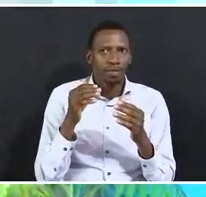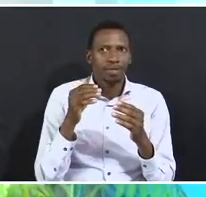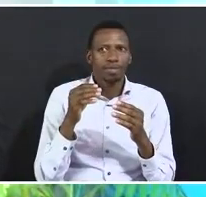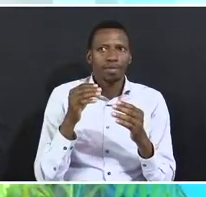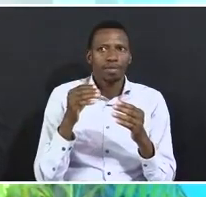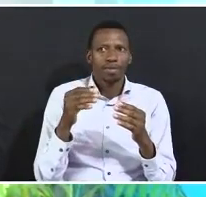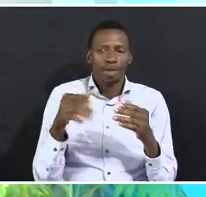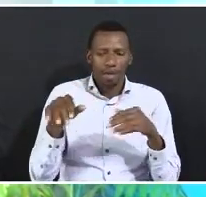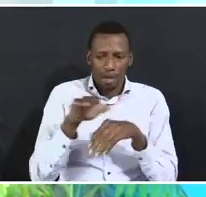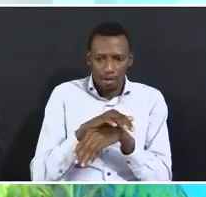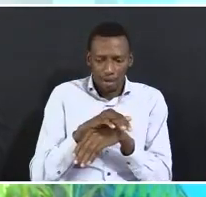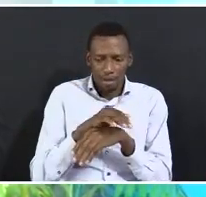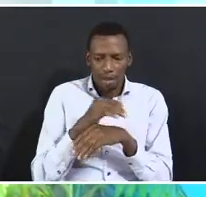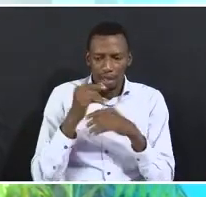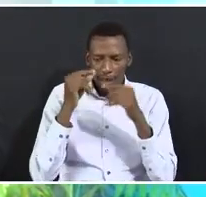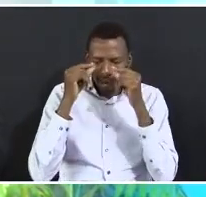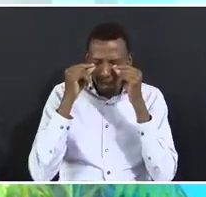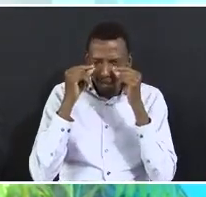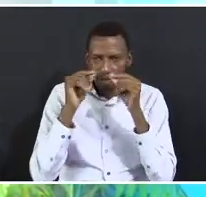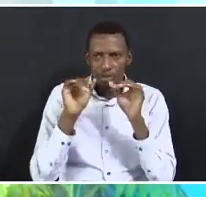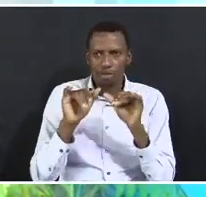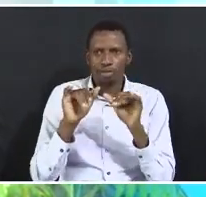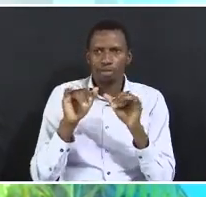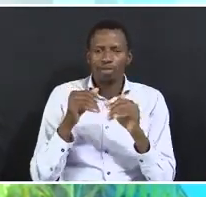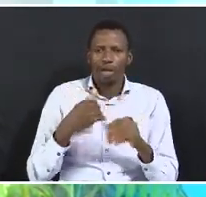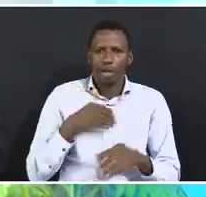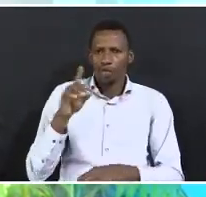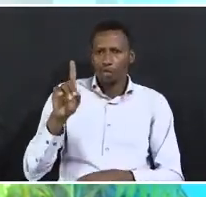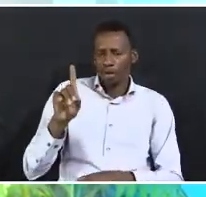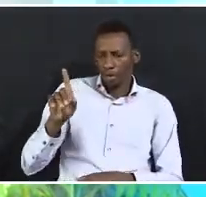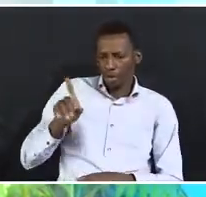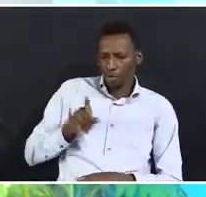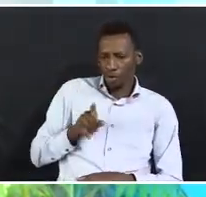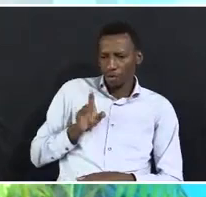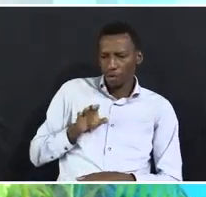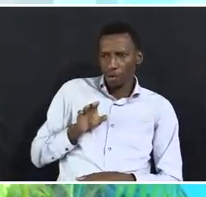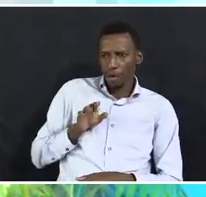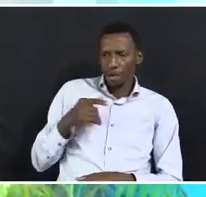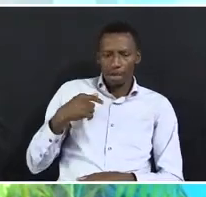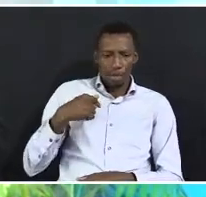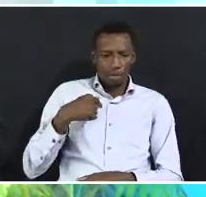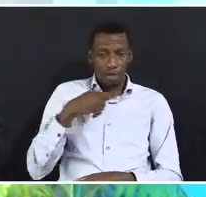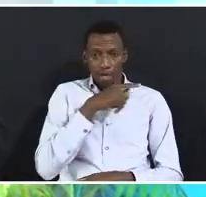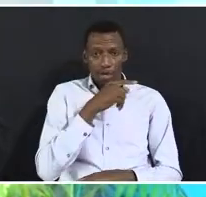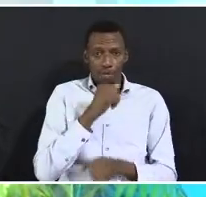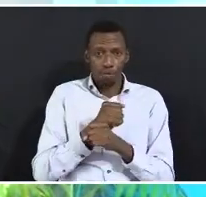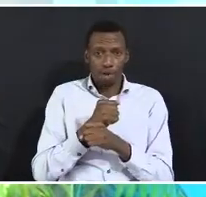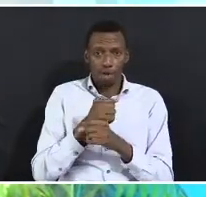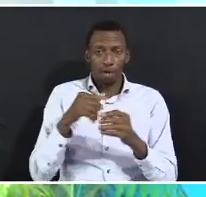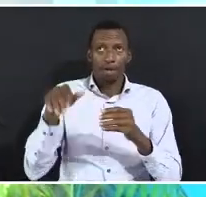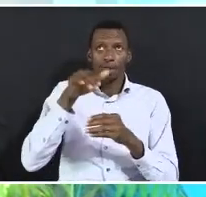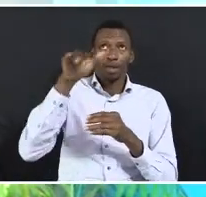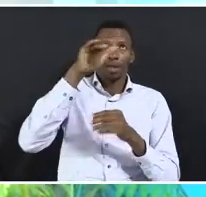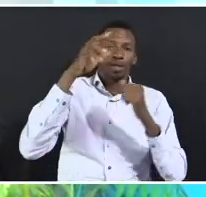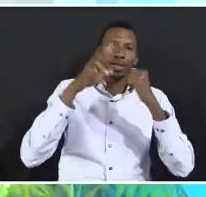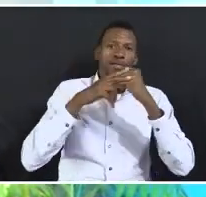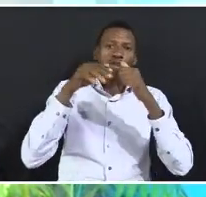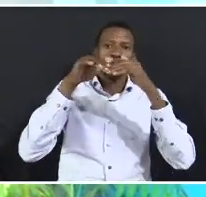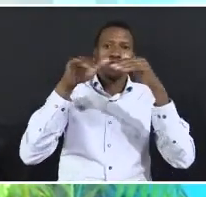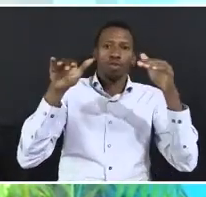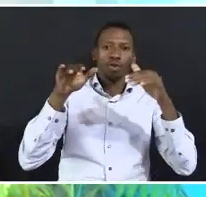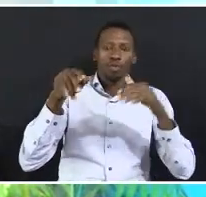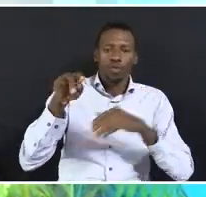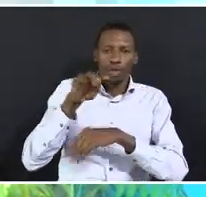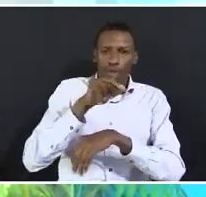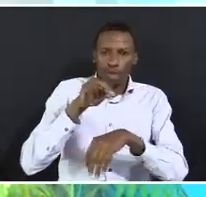only left the portion of the eye. So there was this lady. I used to work in 7th floor, National Media Group.